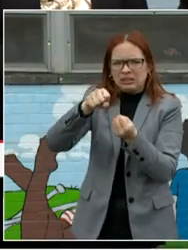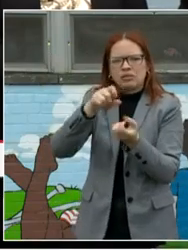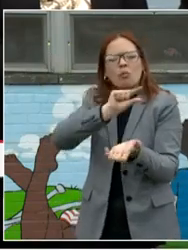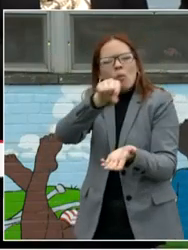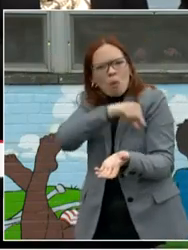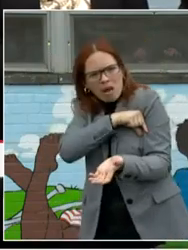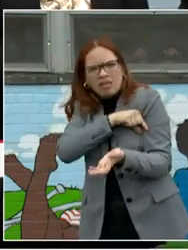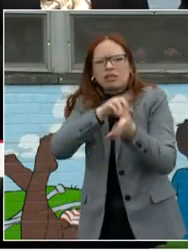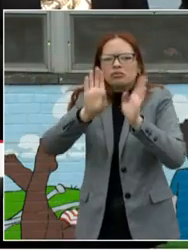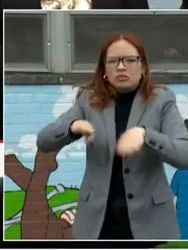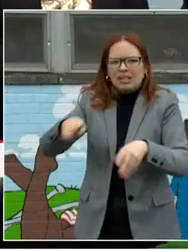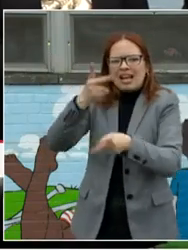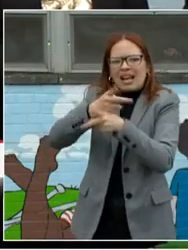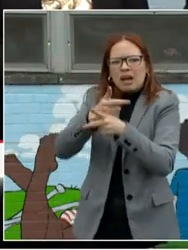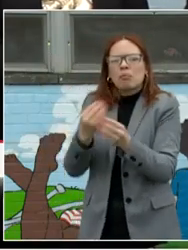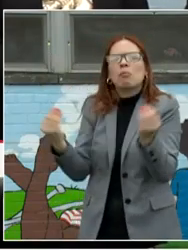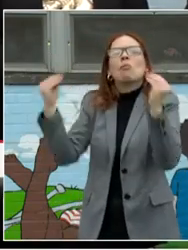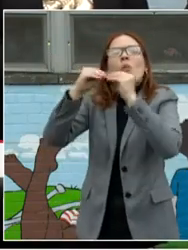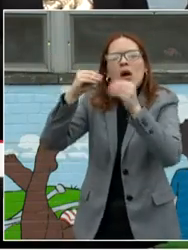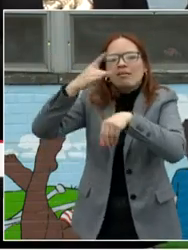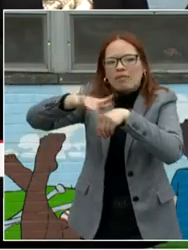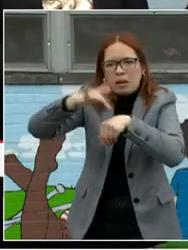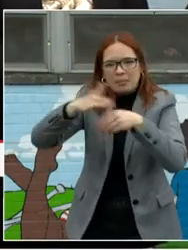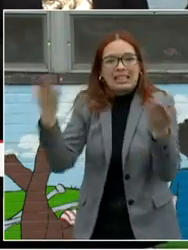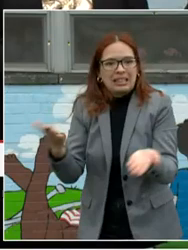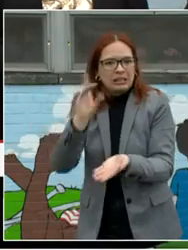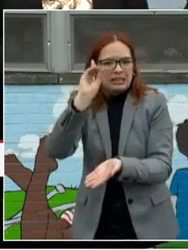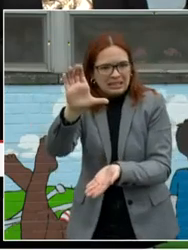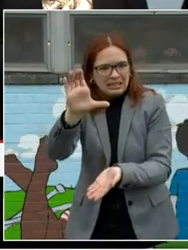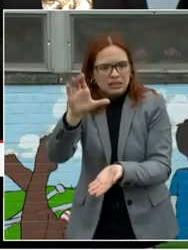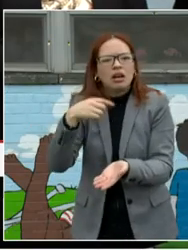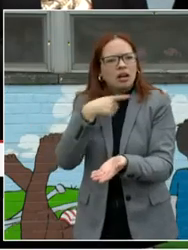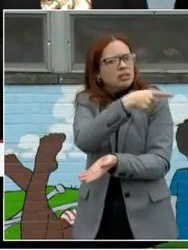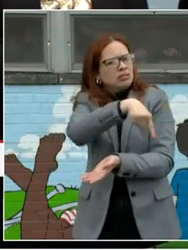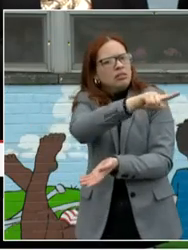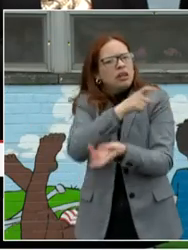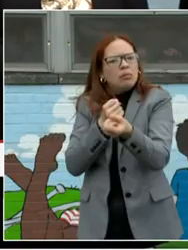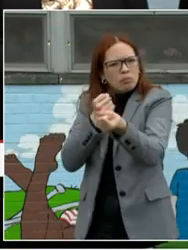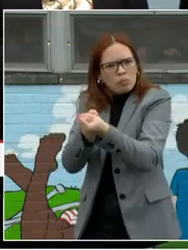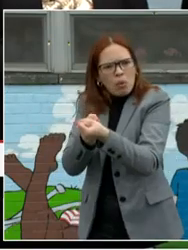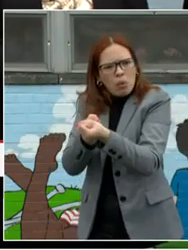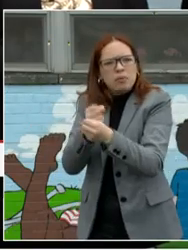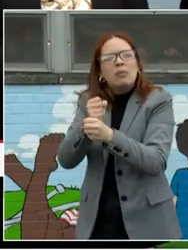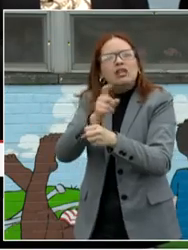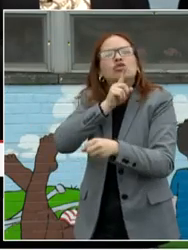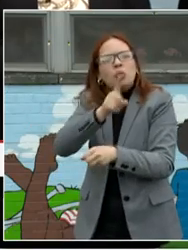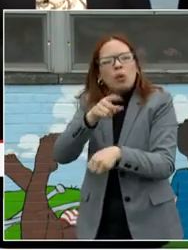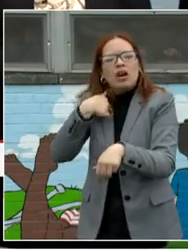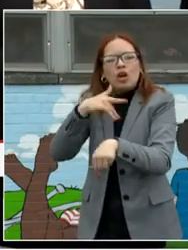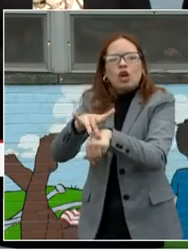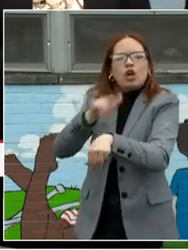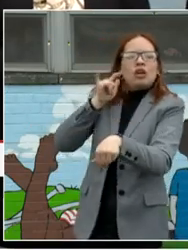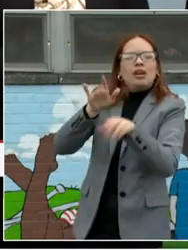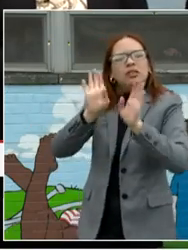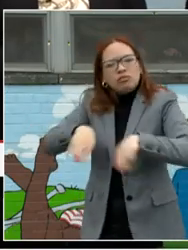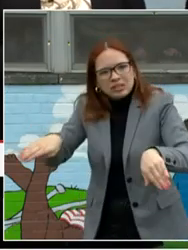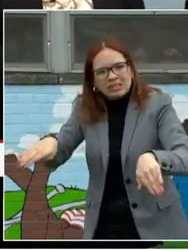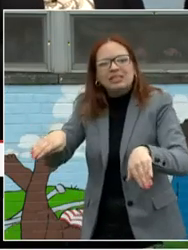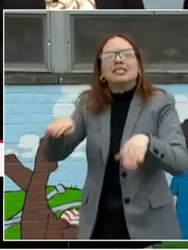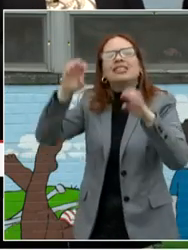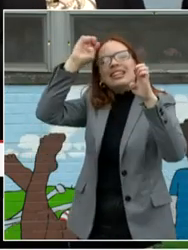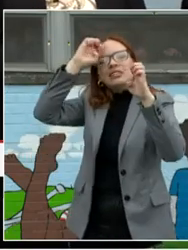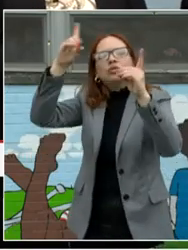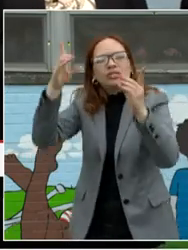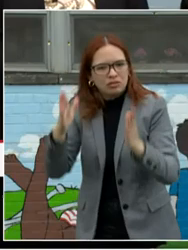care more available in the district and supportive of making sure we're supporting early childhood educators. So